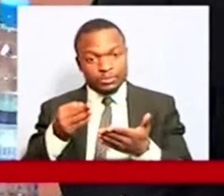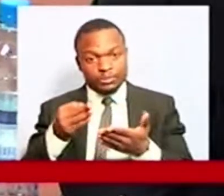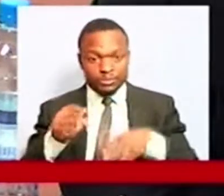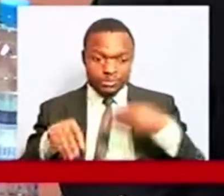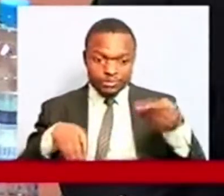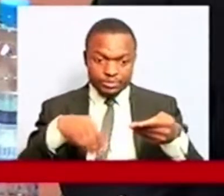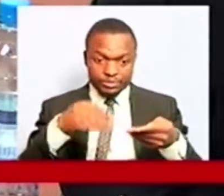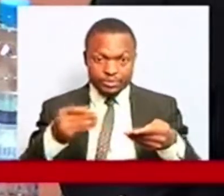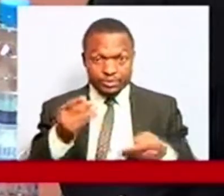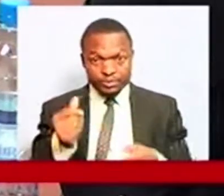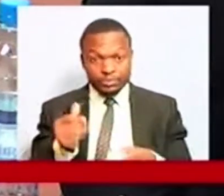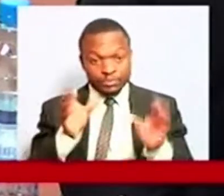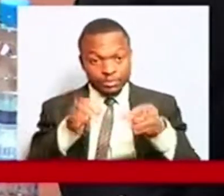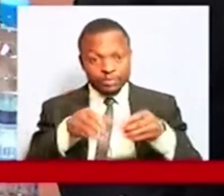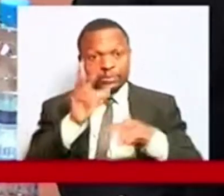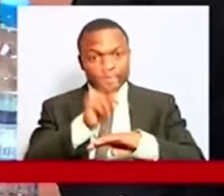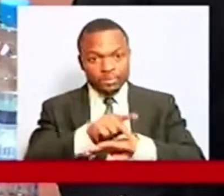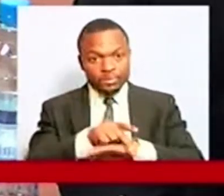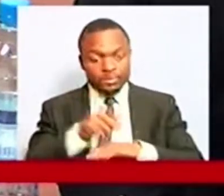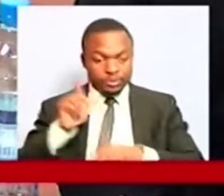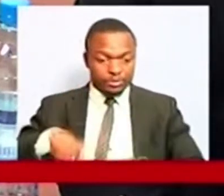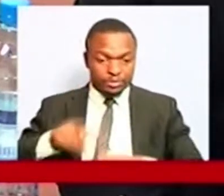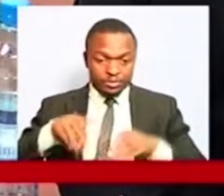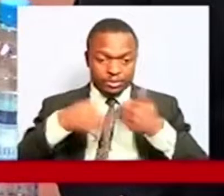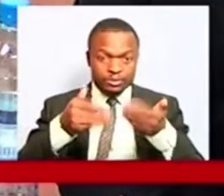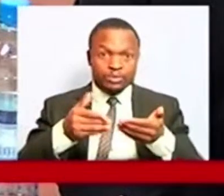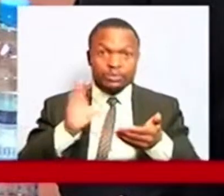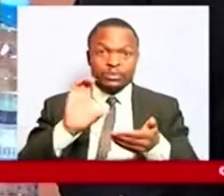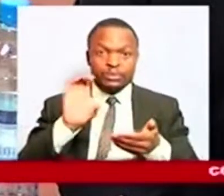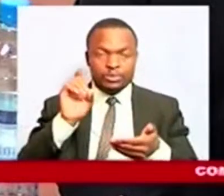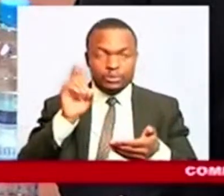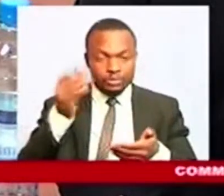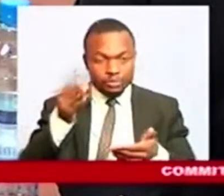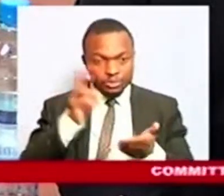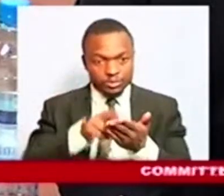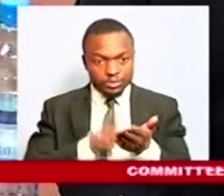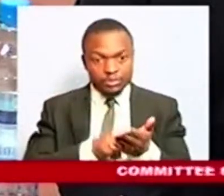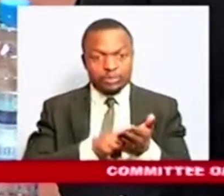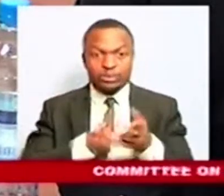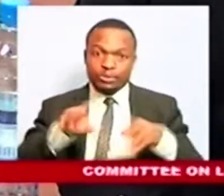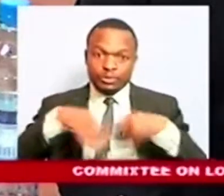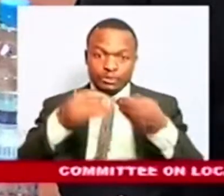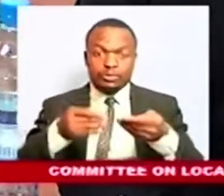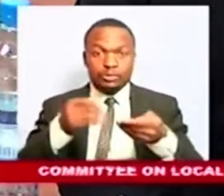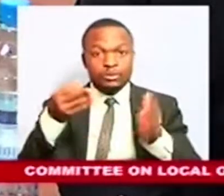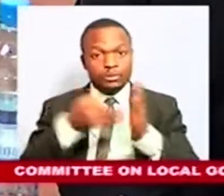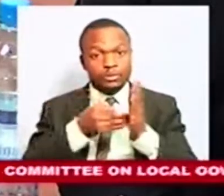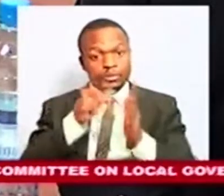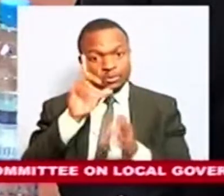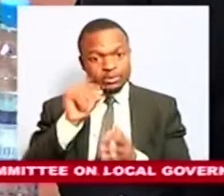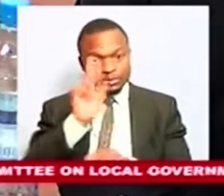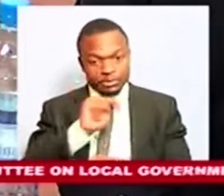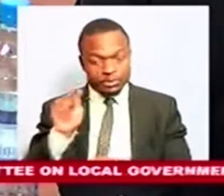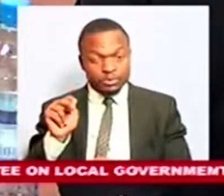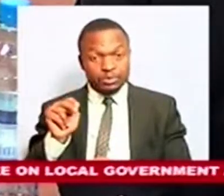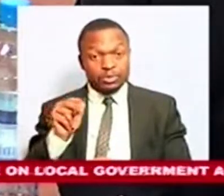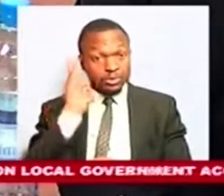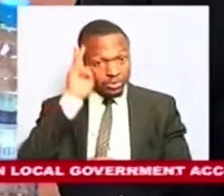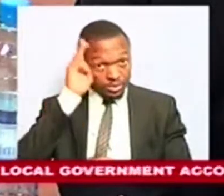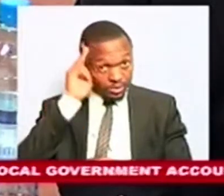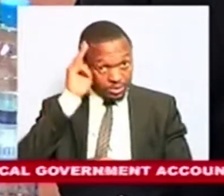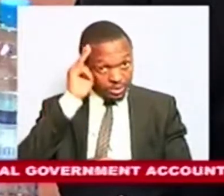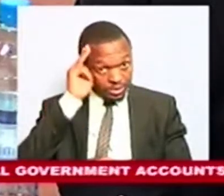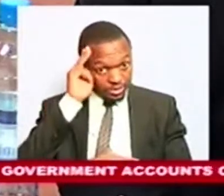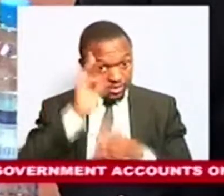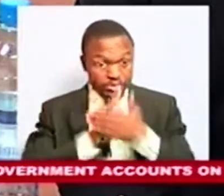projects. There was a delay in the issuance of the CDF guidelines, which were launched in February 2022. Furthermore, the ministry